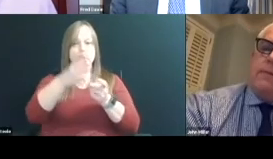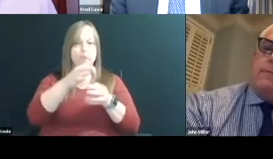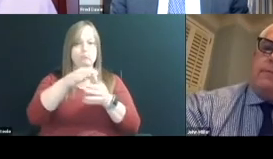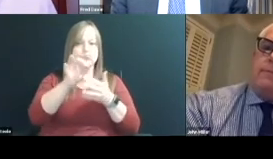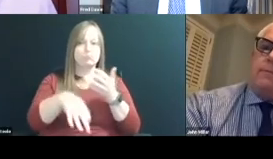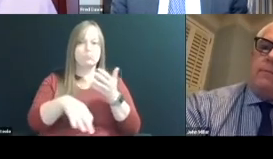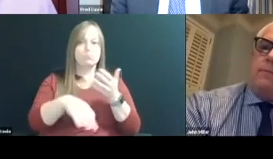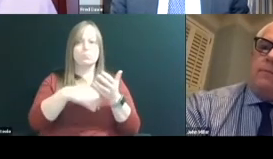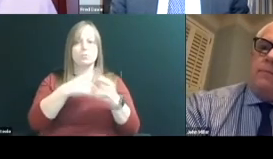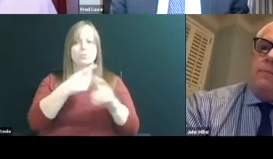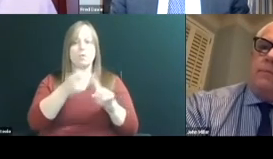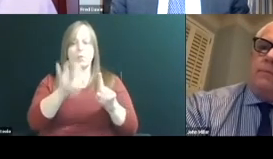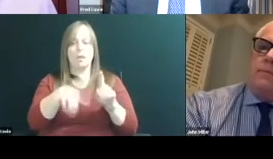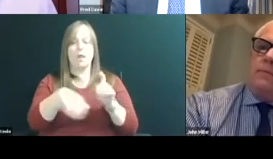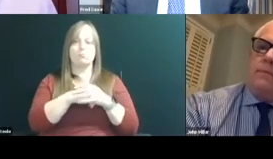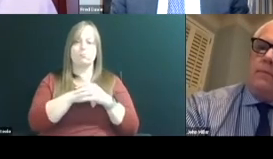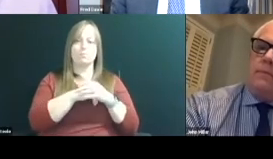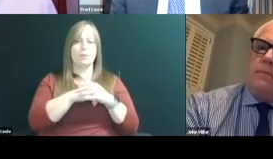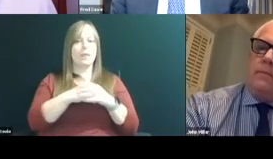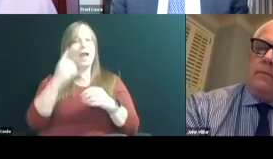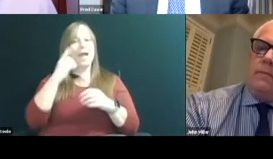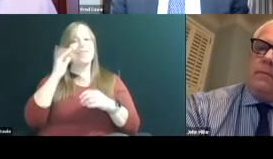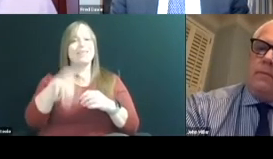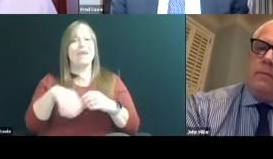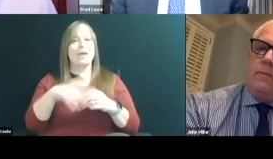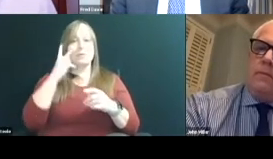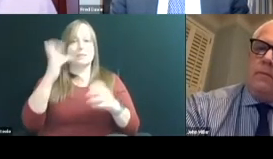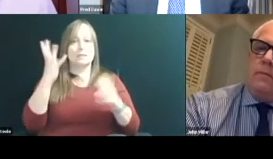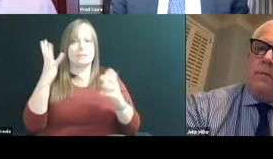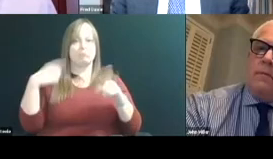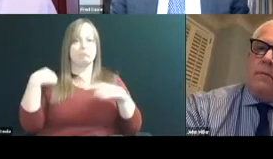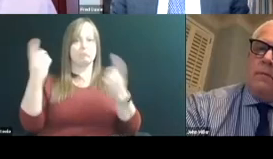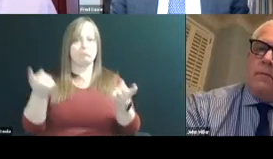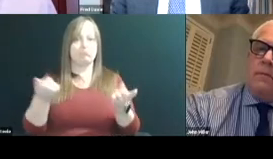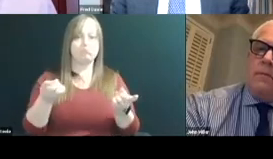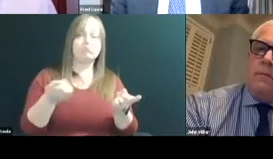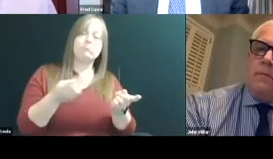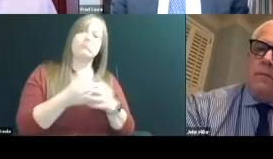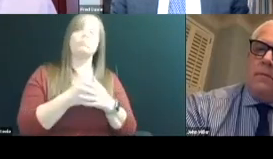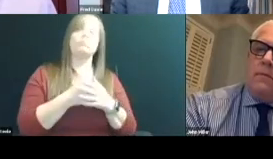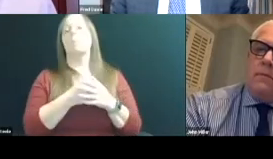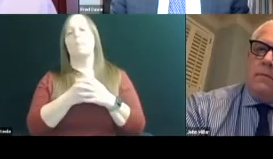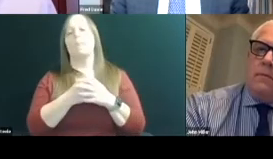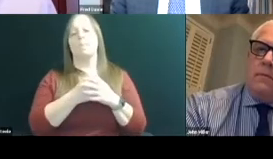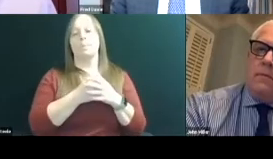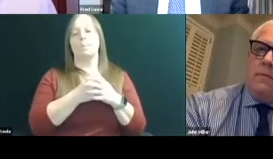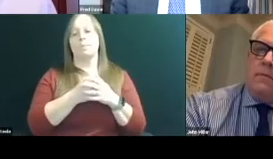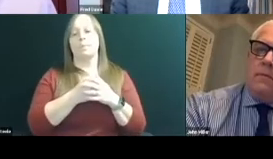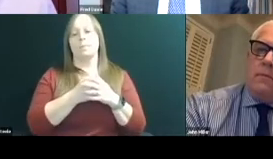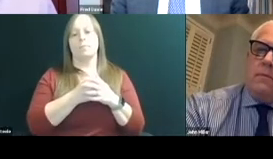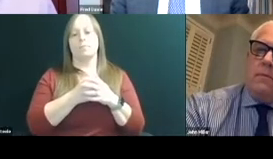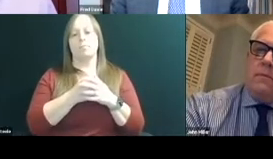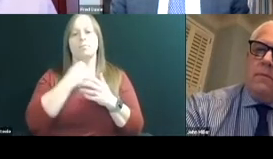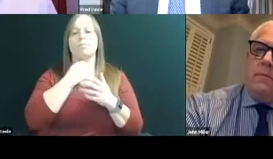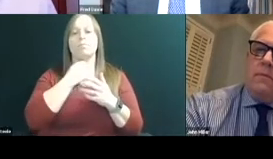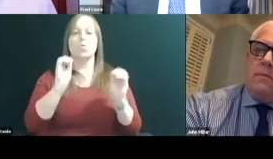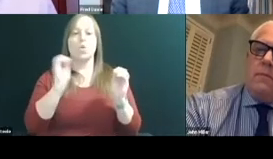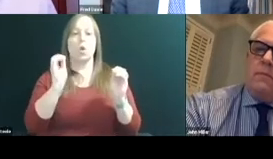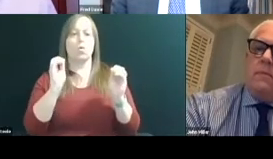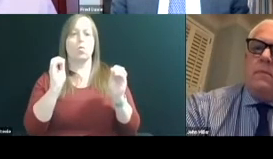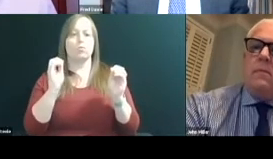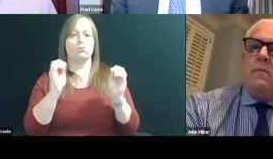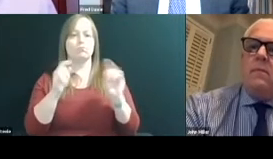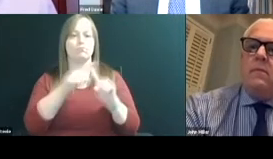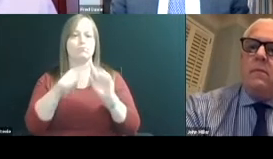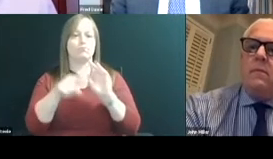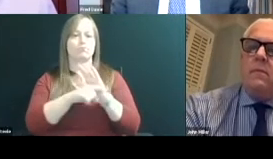with regard to them. I think what we've seen is, and no casting no aspersions